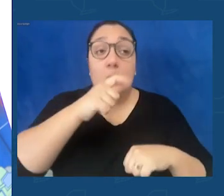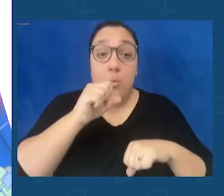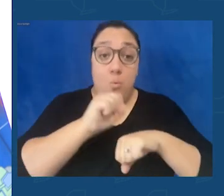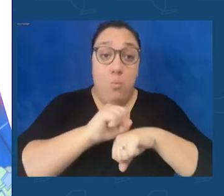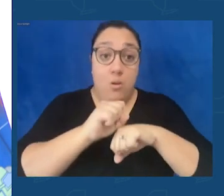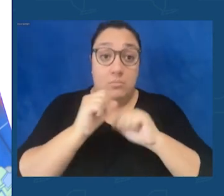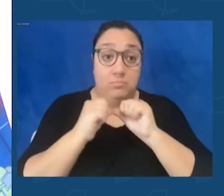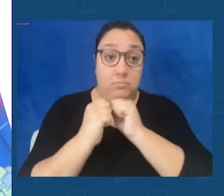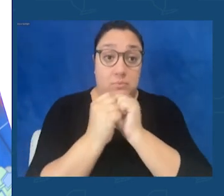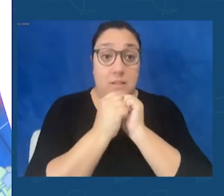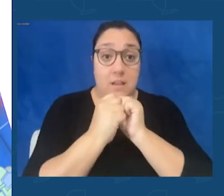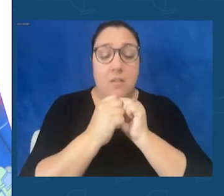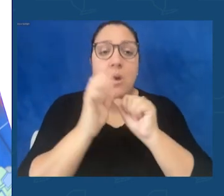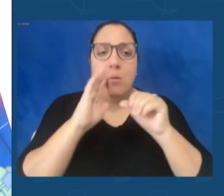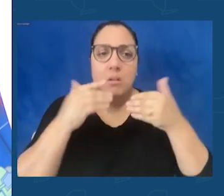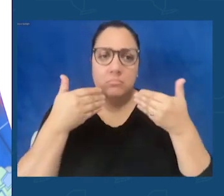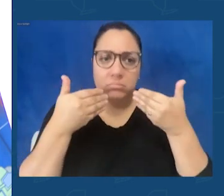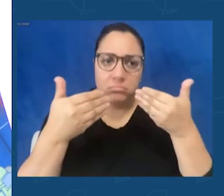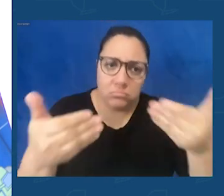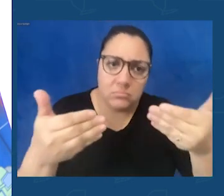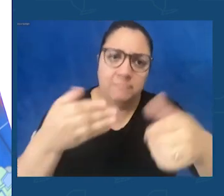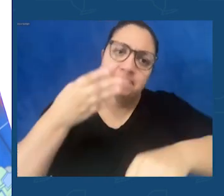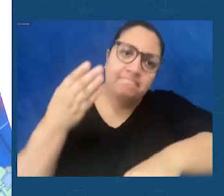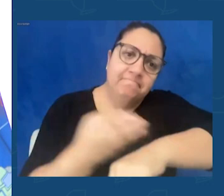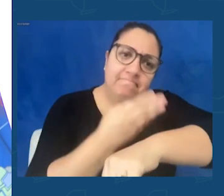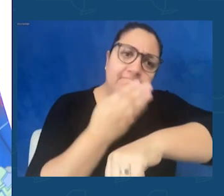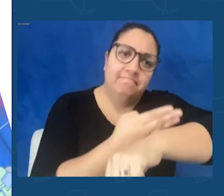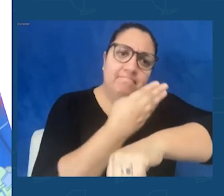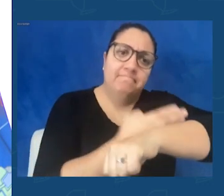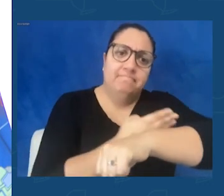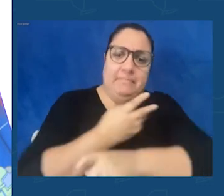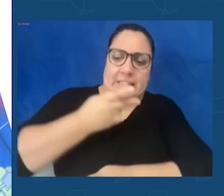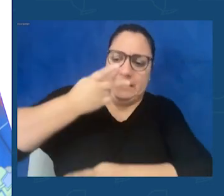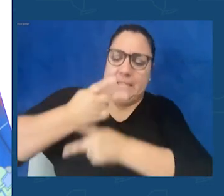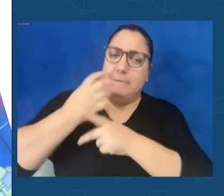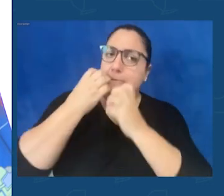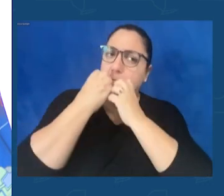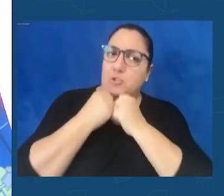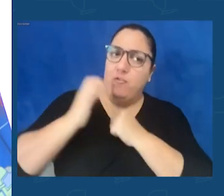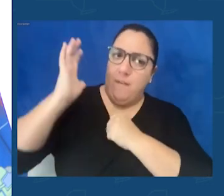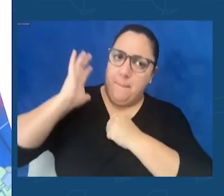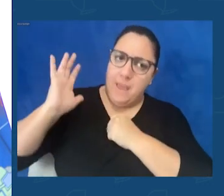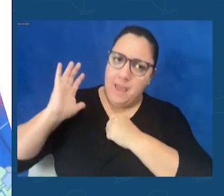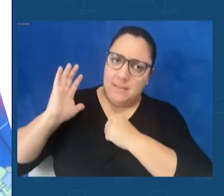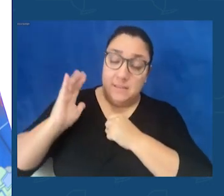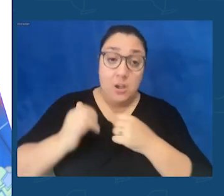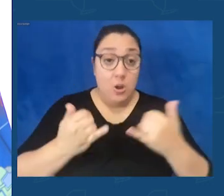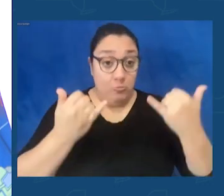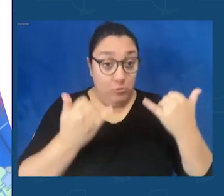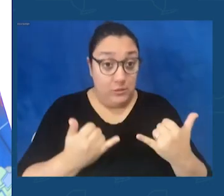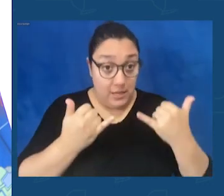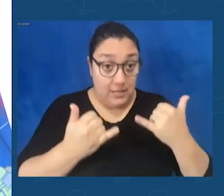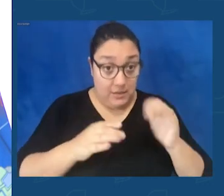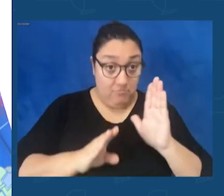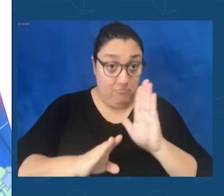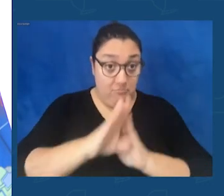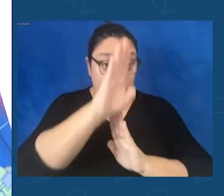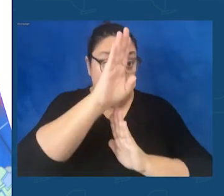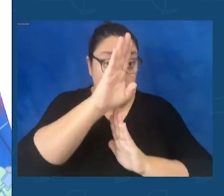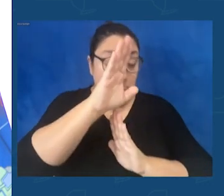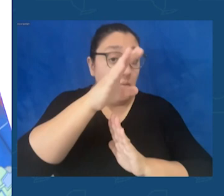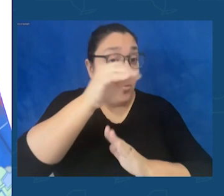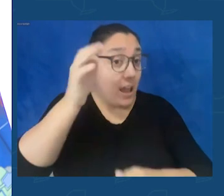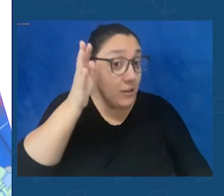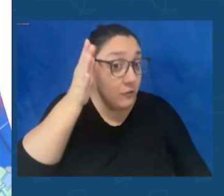embark on this journey of revitalization, preserving our past, enhancing our present, and securing a prosperous future